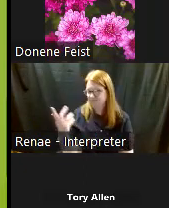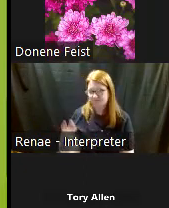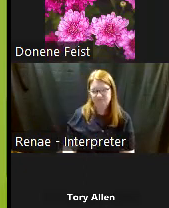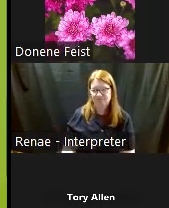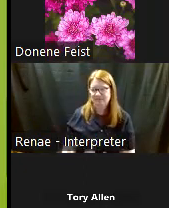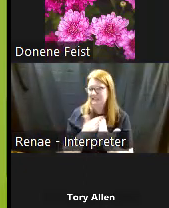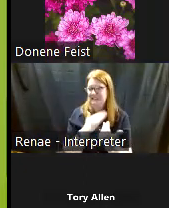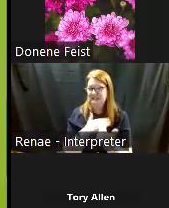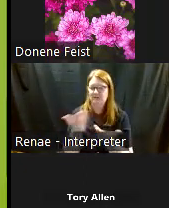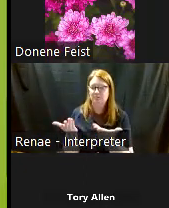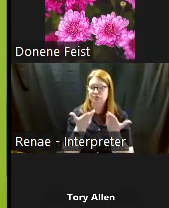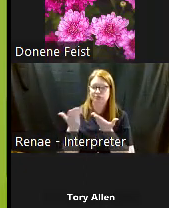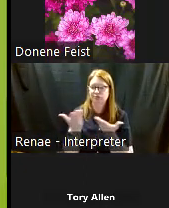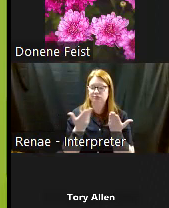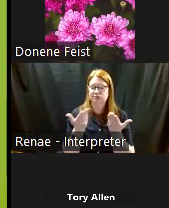We can bring it anywhere.